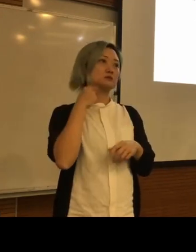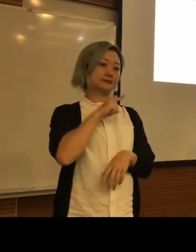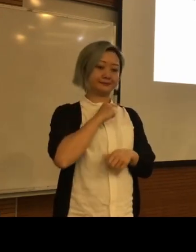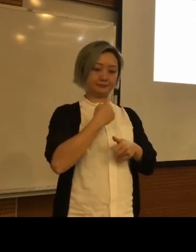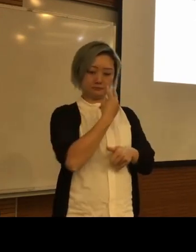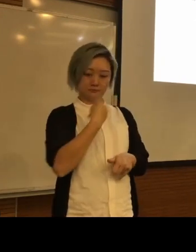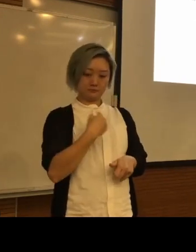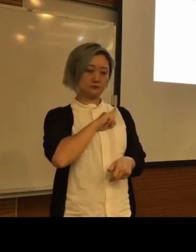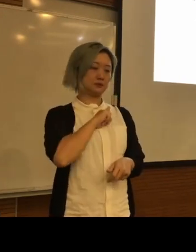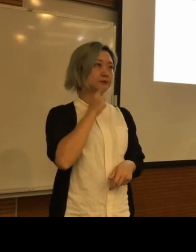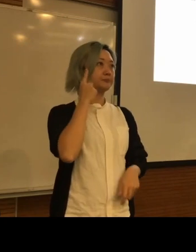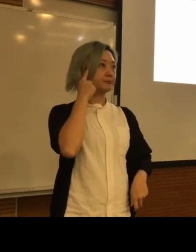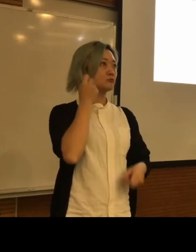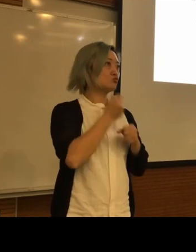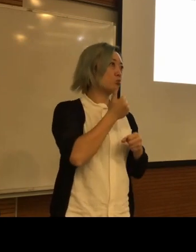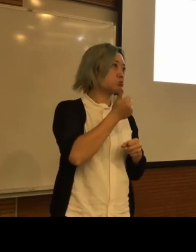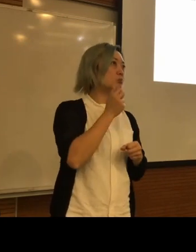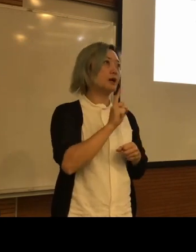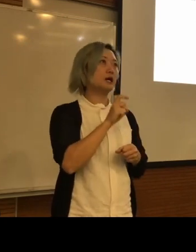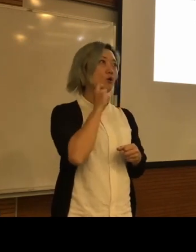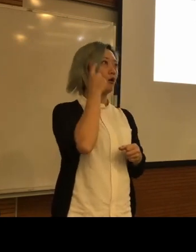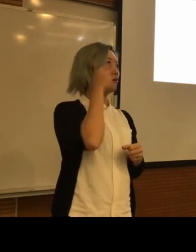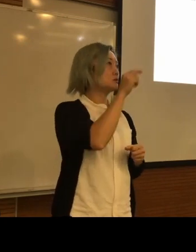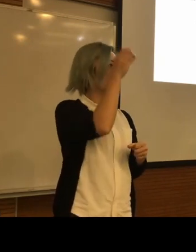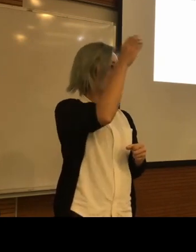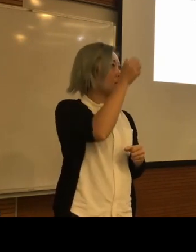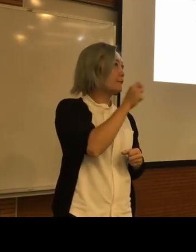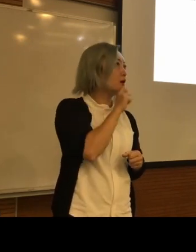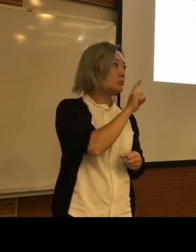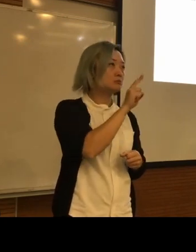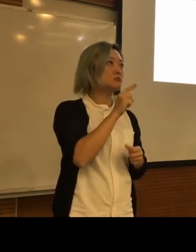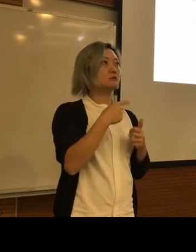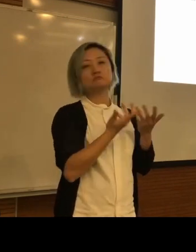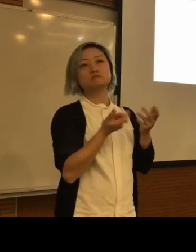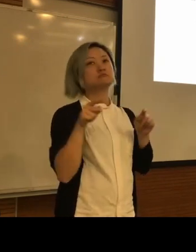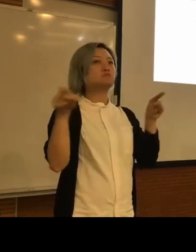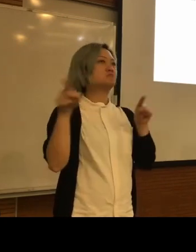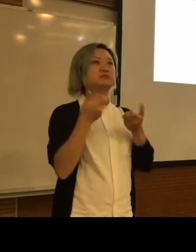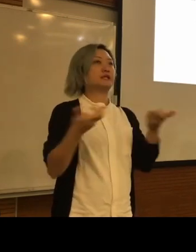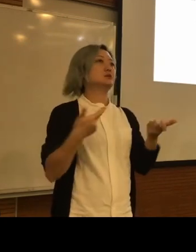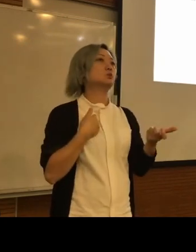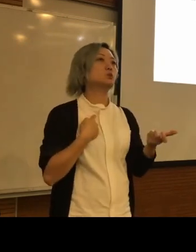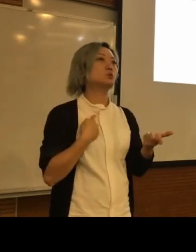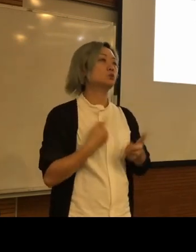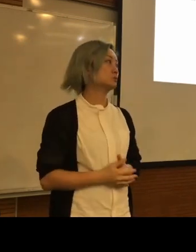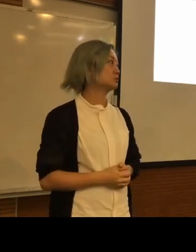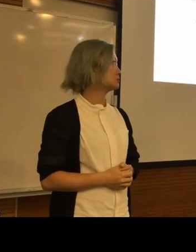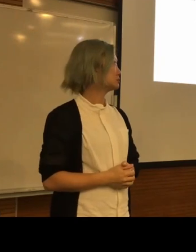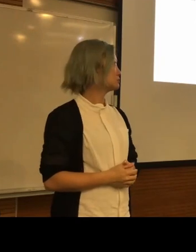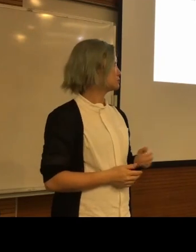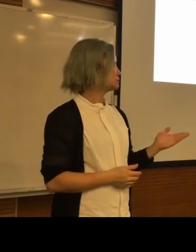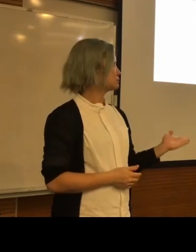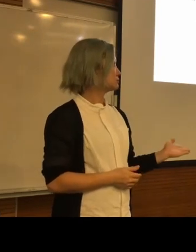and then what you can do against what you think is ideal. Thank you. I would like